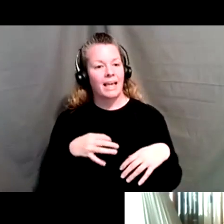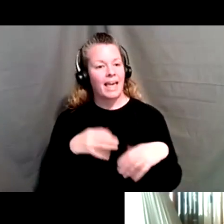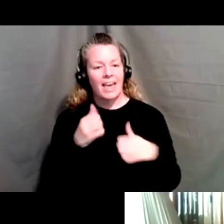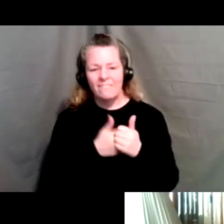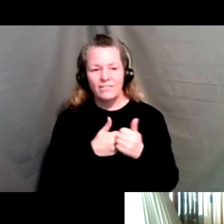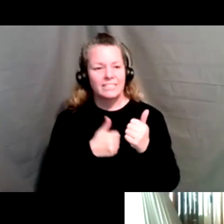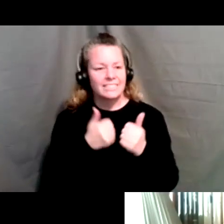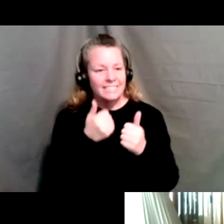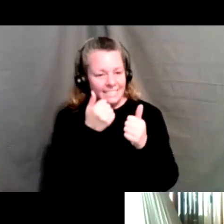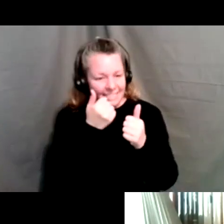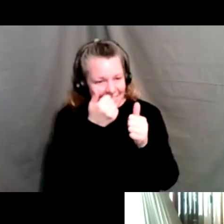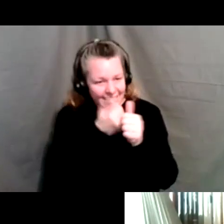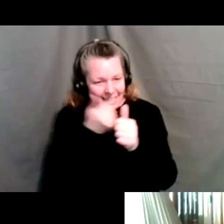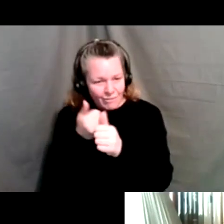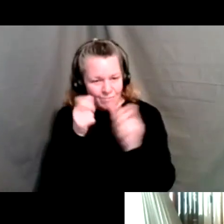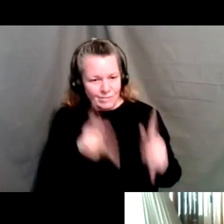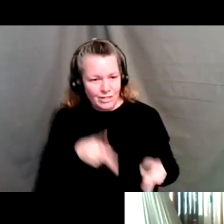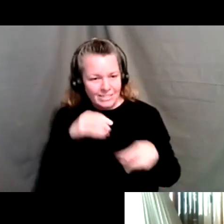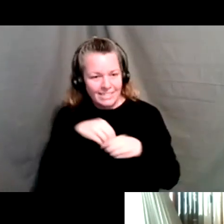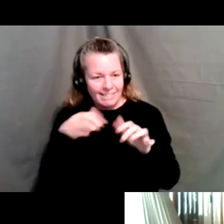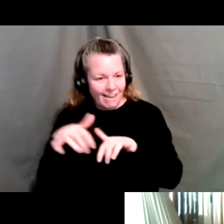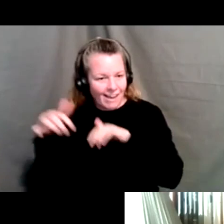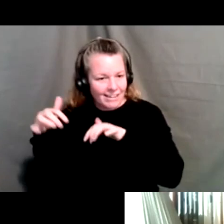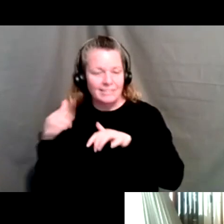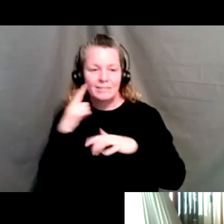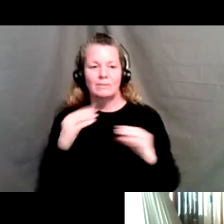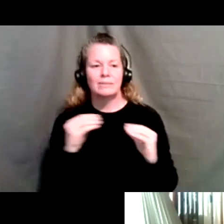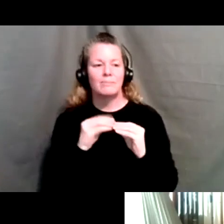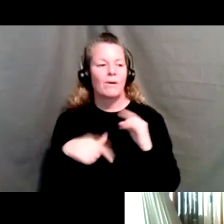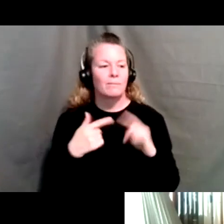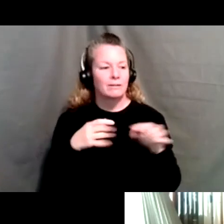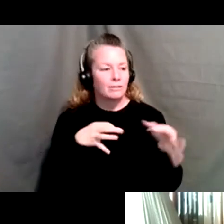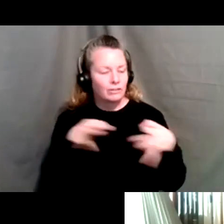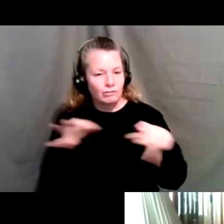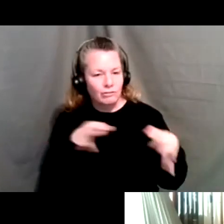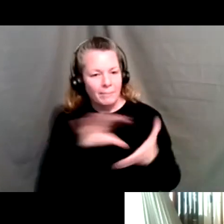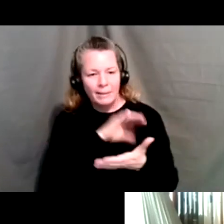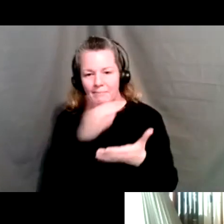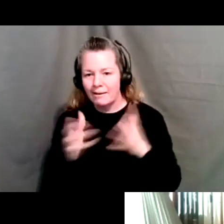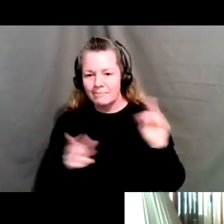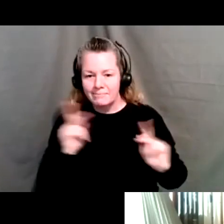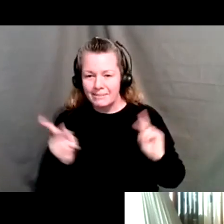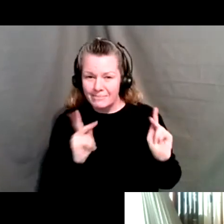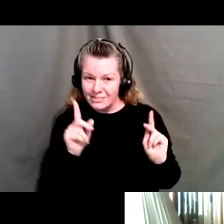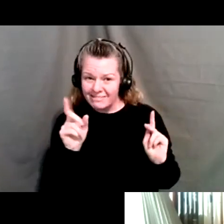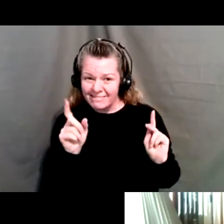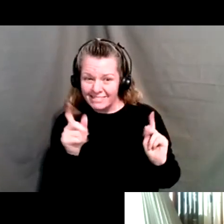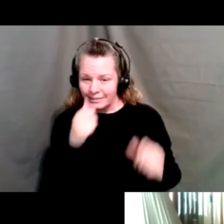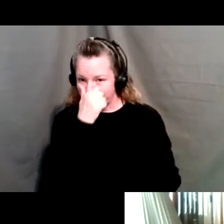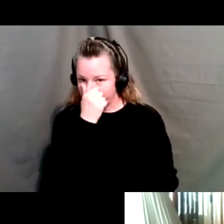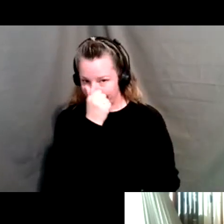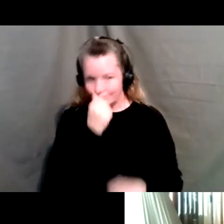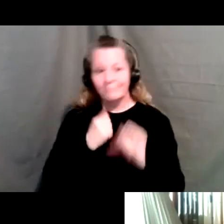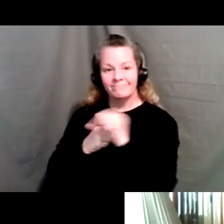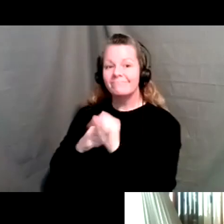person in the audience. So it's more describing the amount of people. Yeah, that's